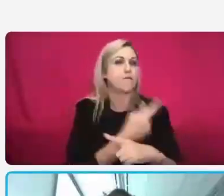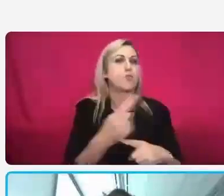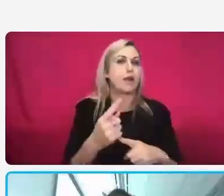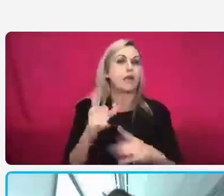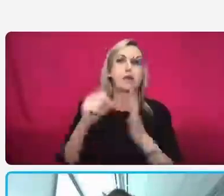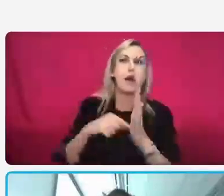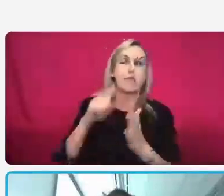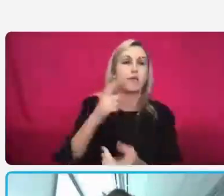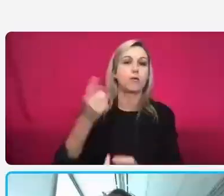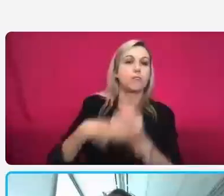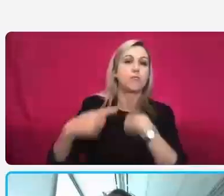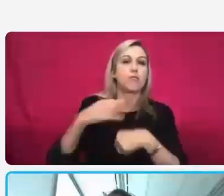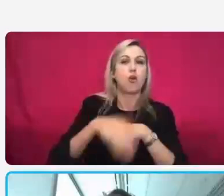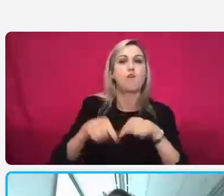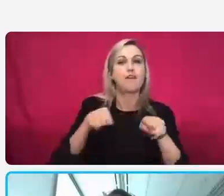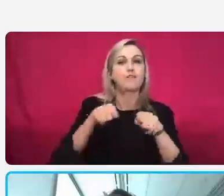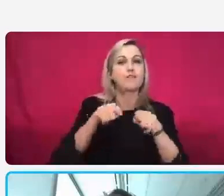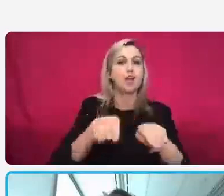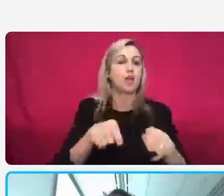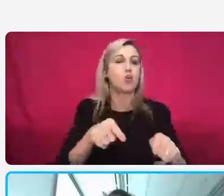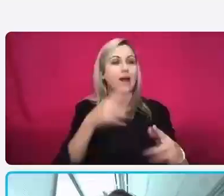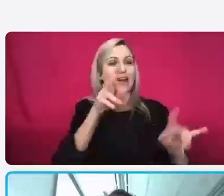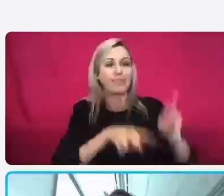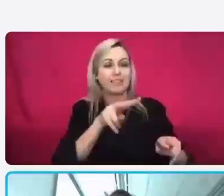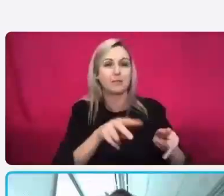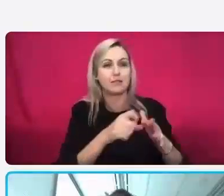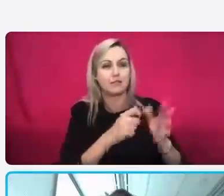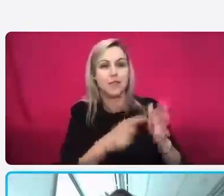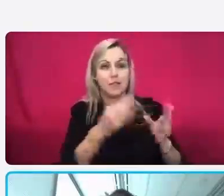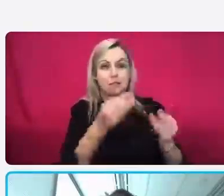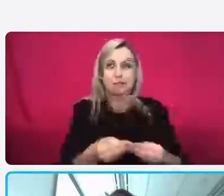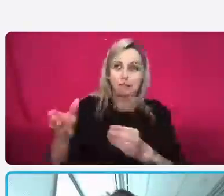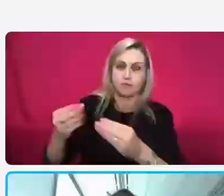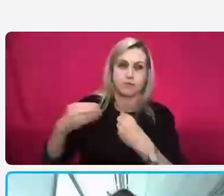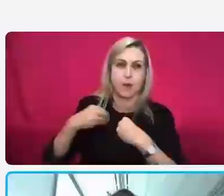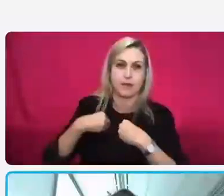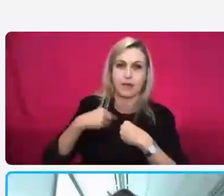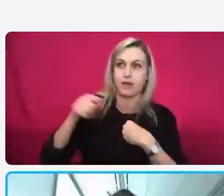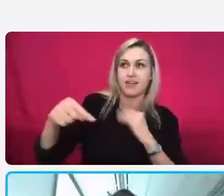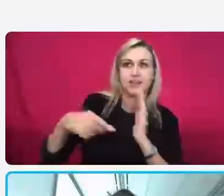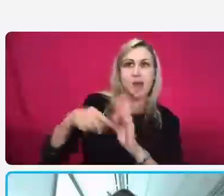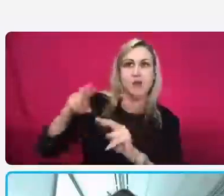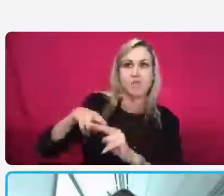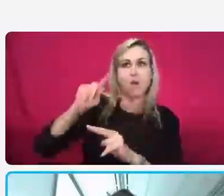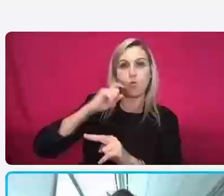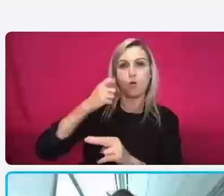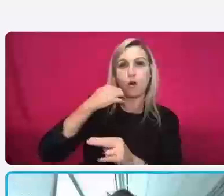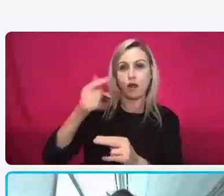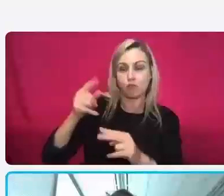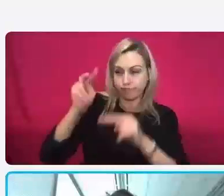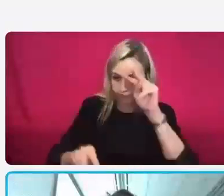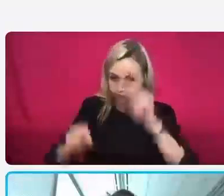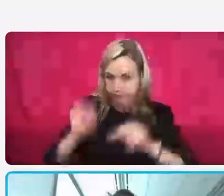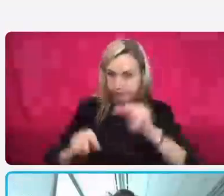updated de-identified shadow assessment data to Taylor Fry for analysis. Taylor Fry provide a weekly report to the department